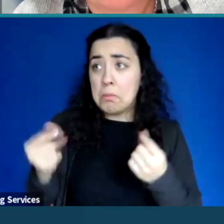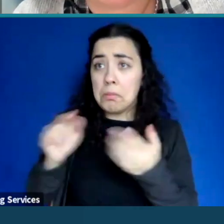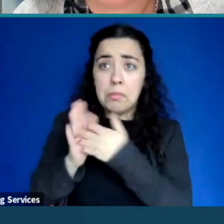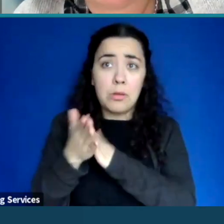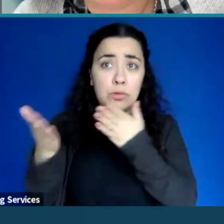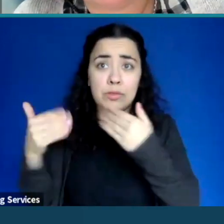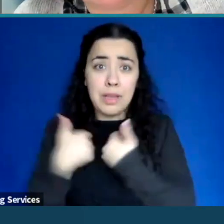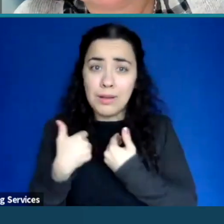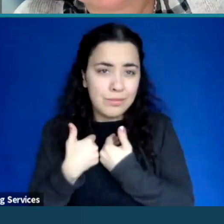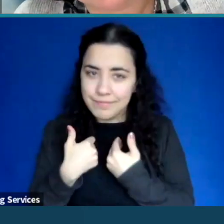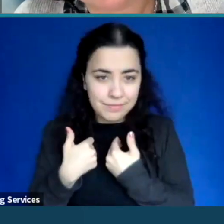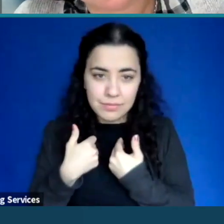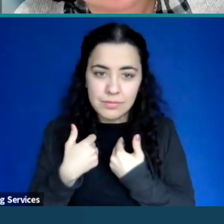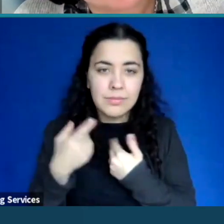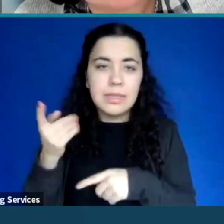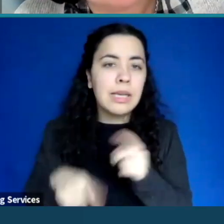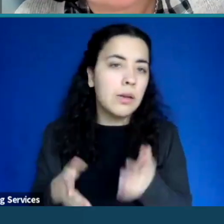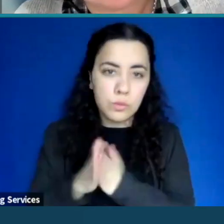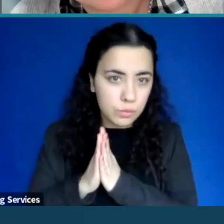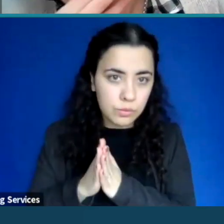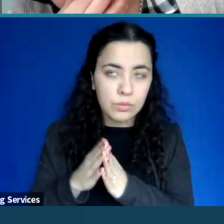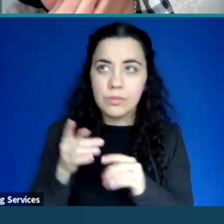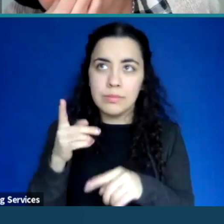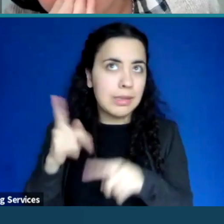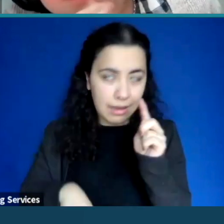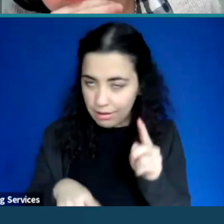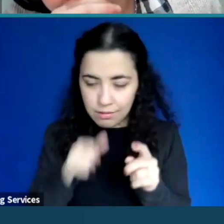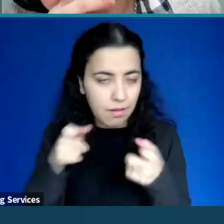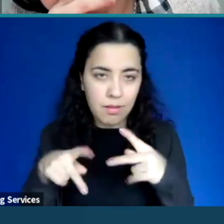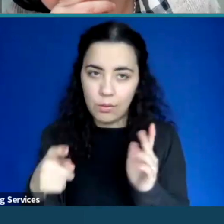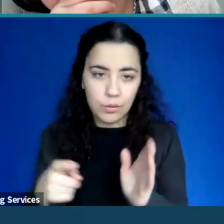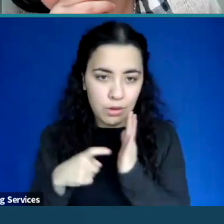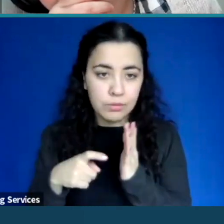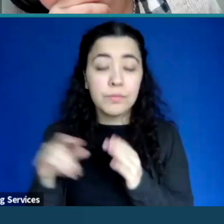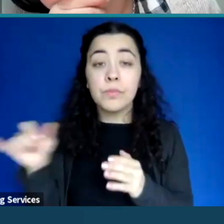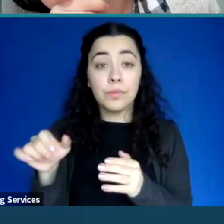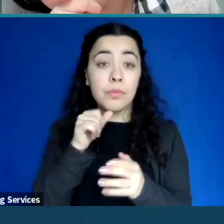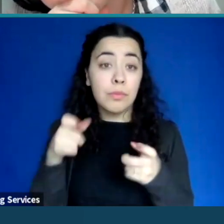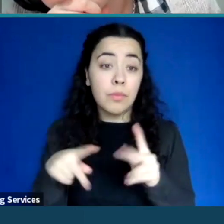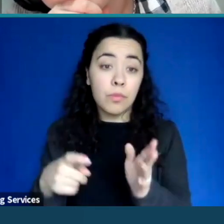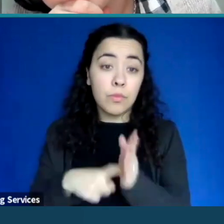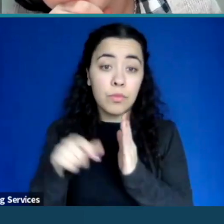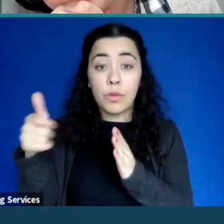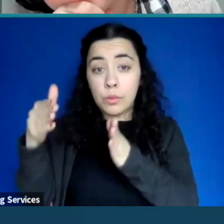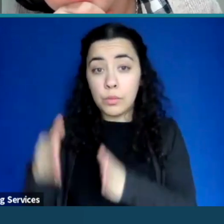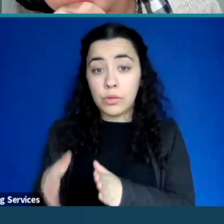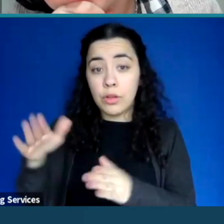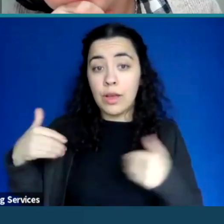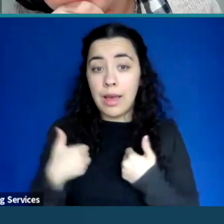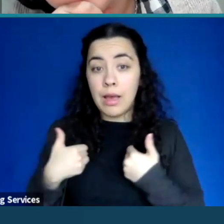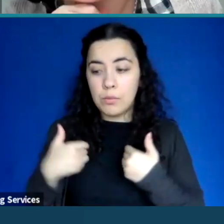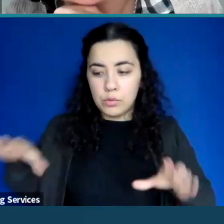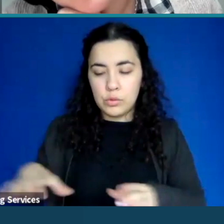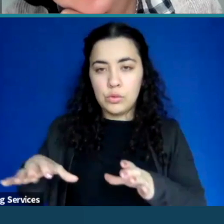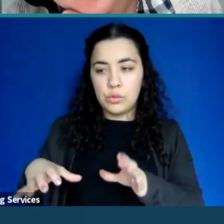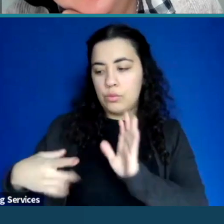animal. So it cannot be requested. It cannot be required. And then they also can't require someone to have their animal perform the